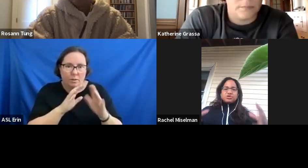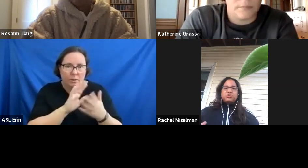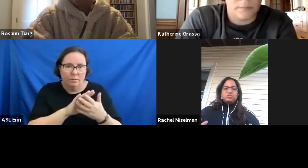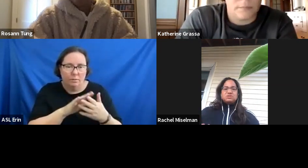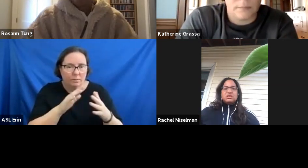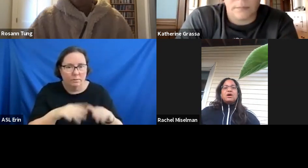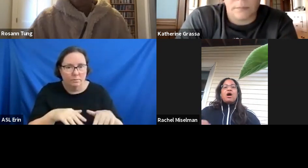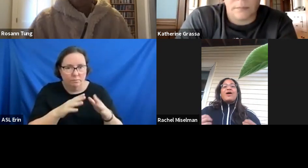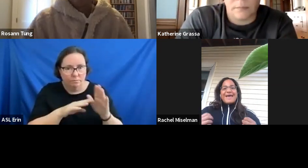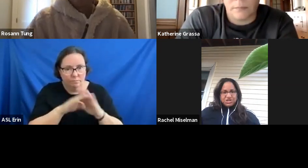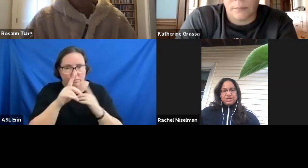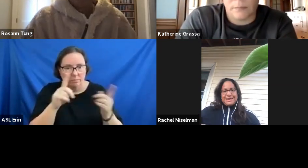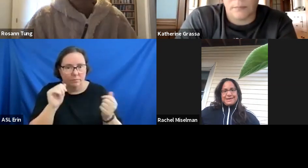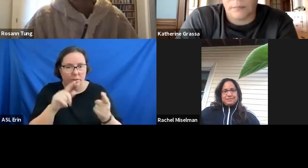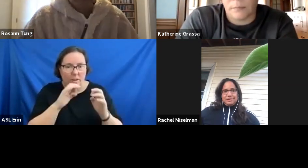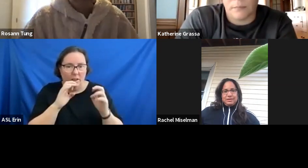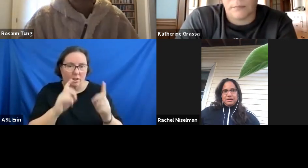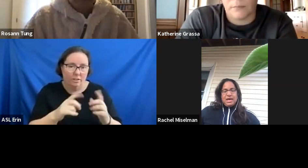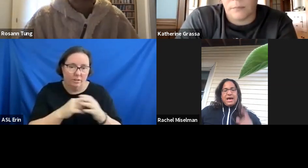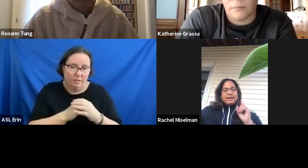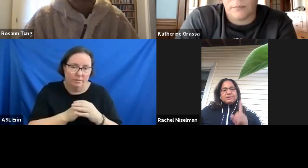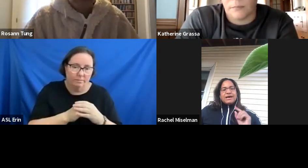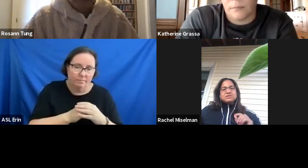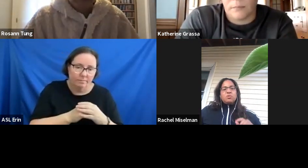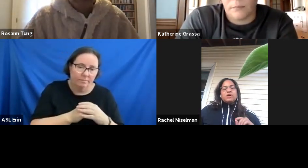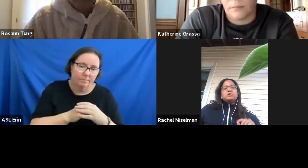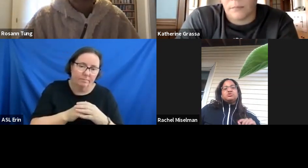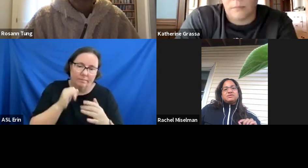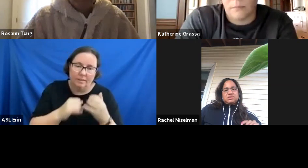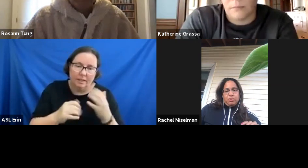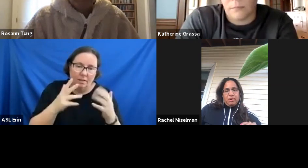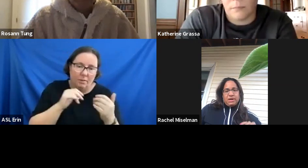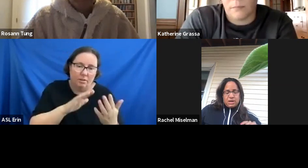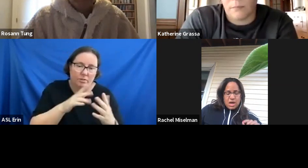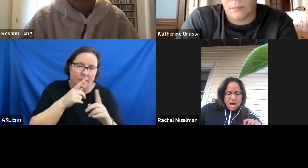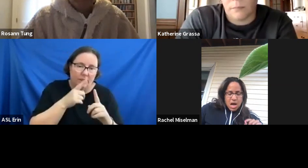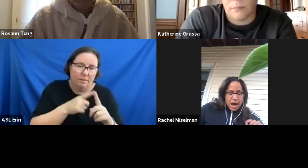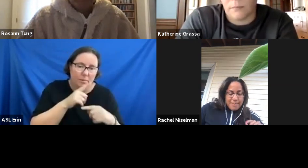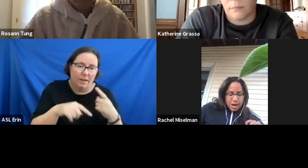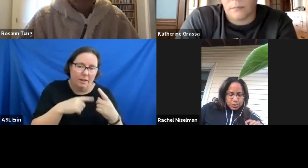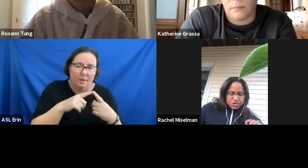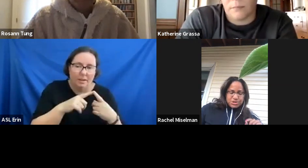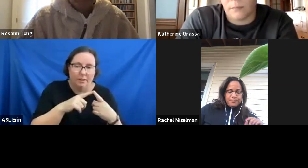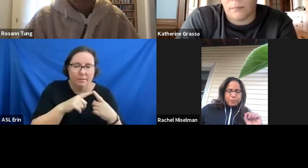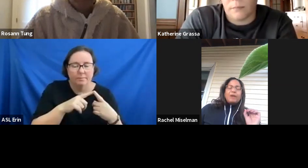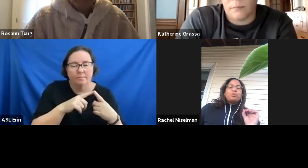all students are educated? And I lastly want to address the point